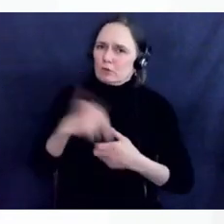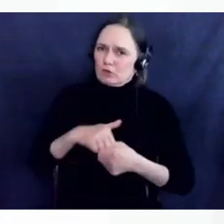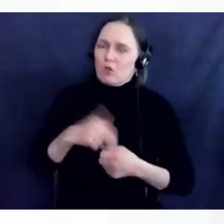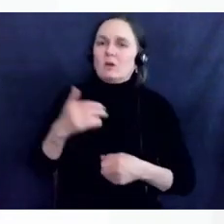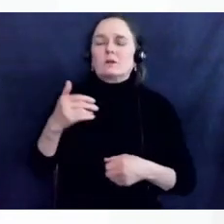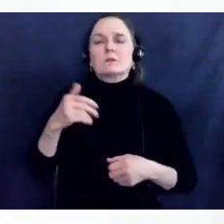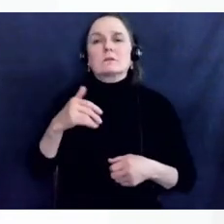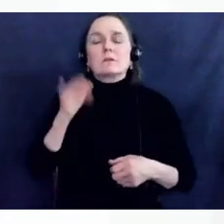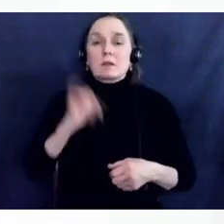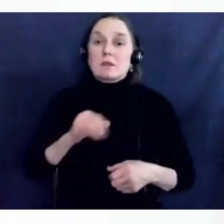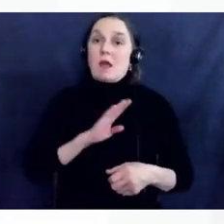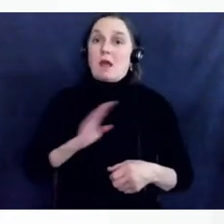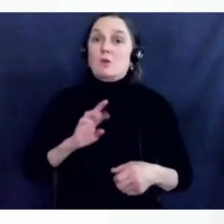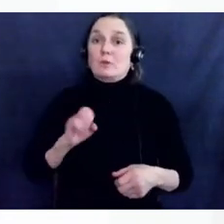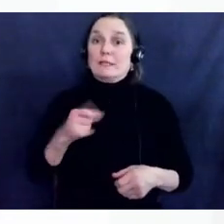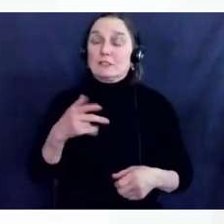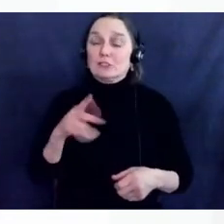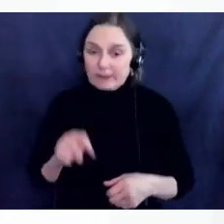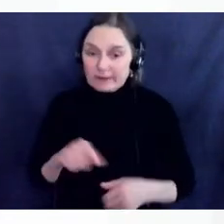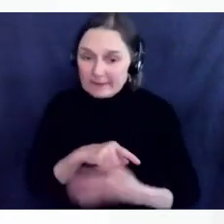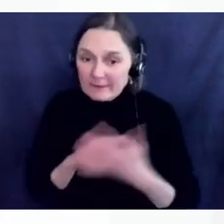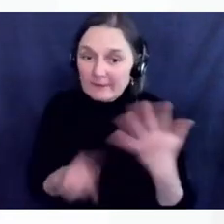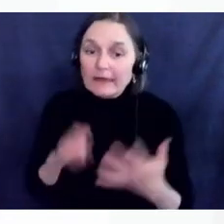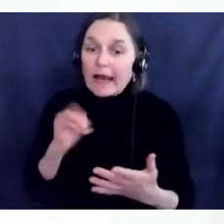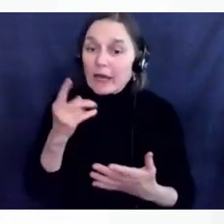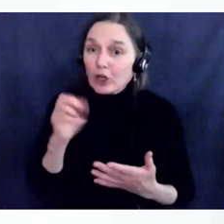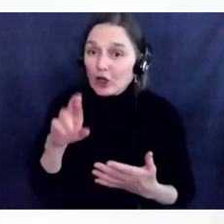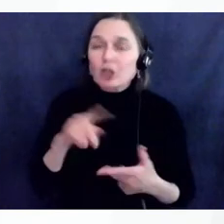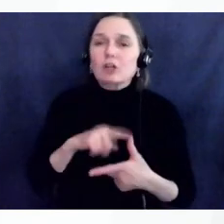Pagosian, Rice, Riojas, and Tamaki.